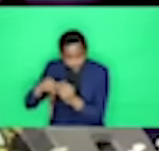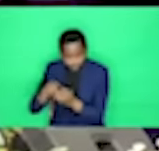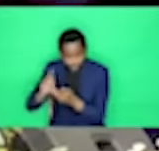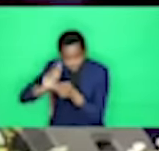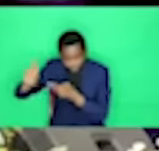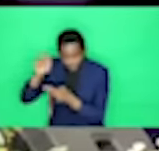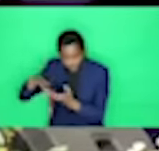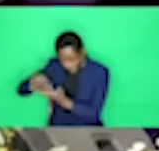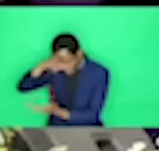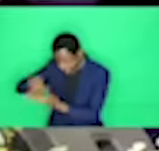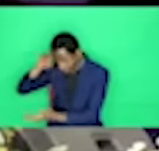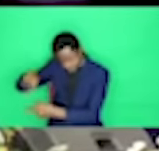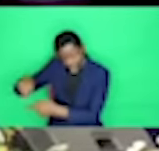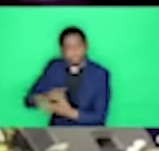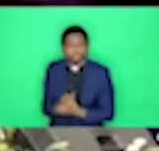It's a